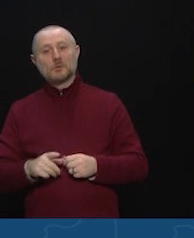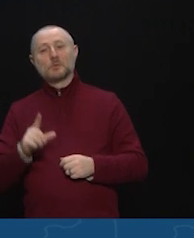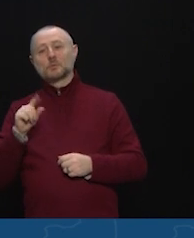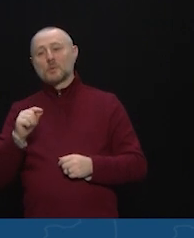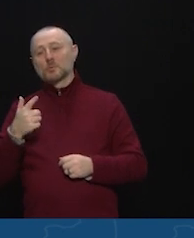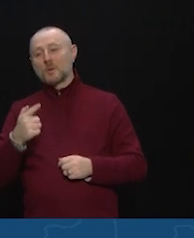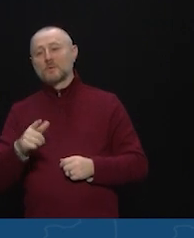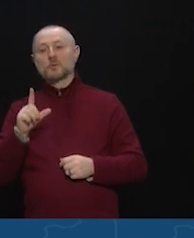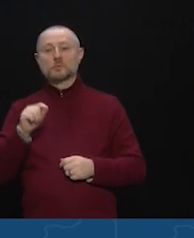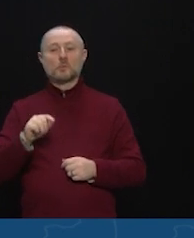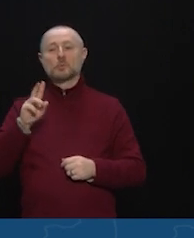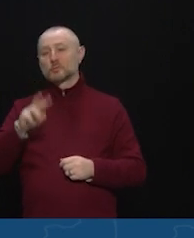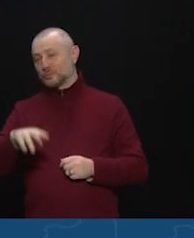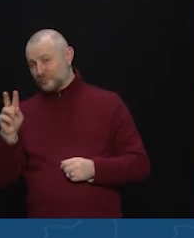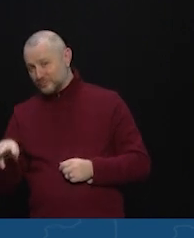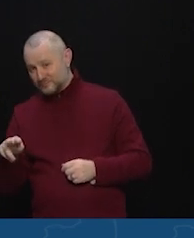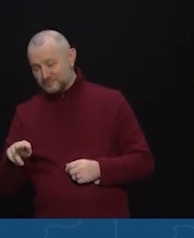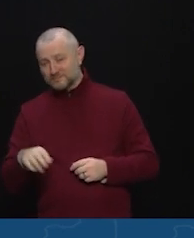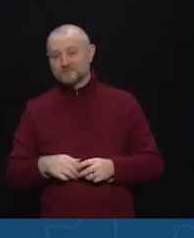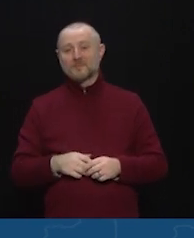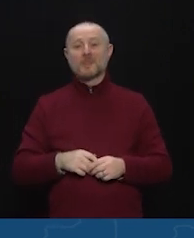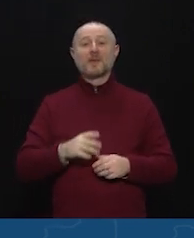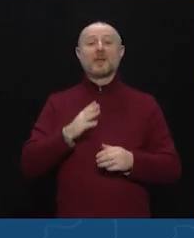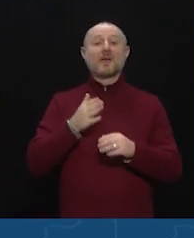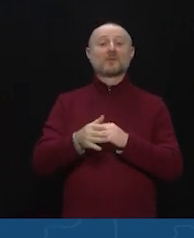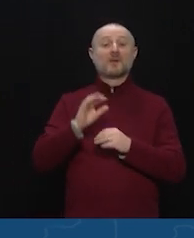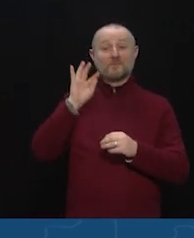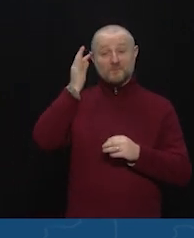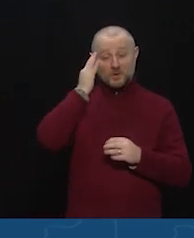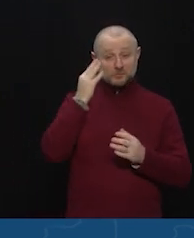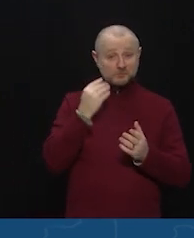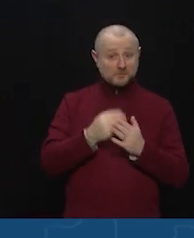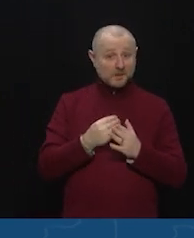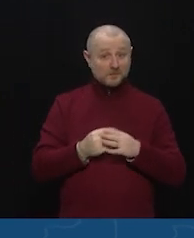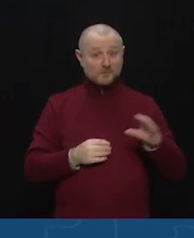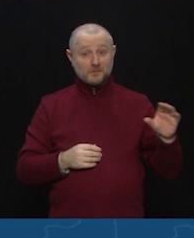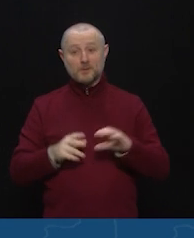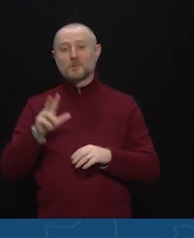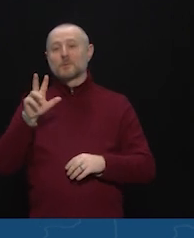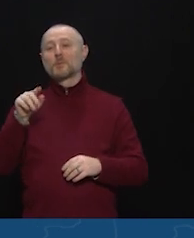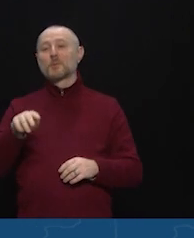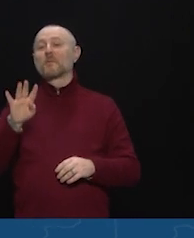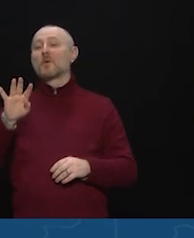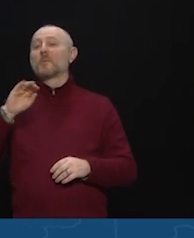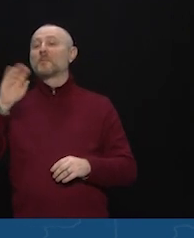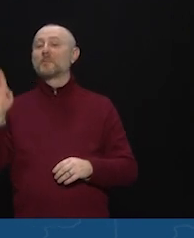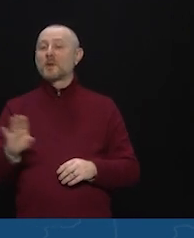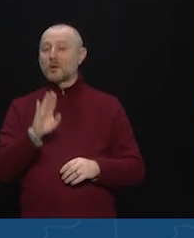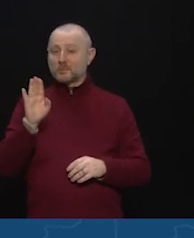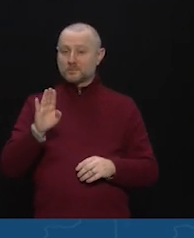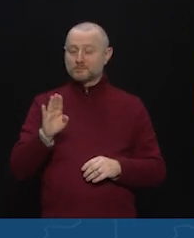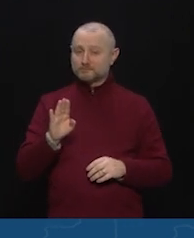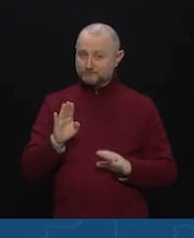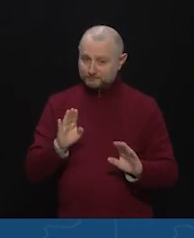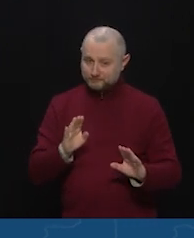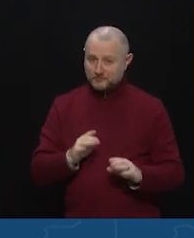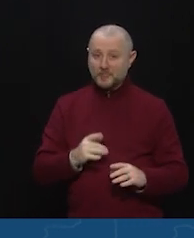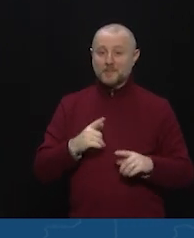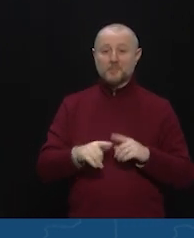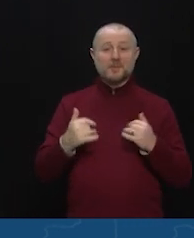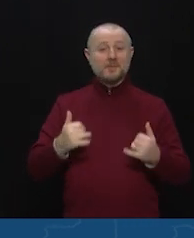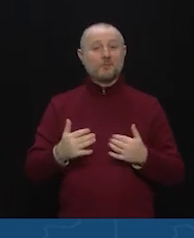was $3.4 billion. And then from 23, 24, 25, 26, and 27, we have